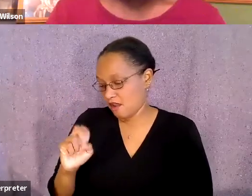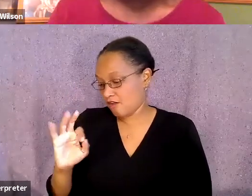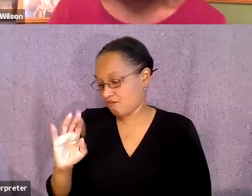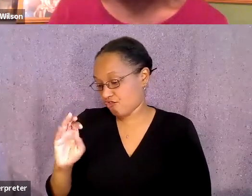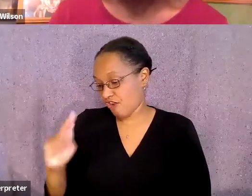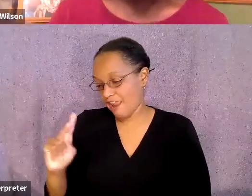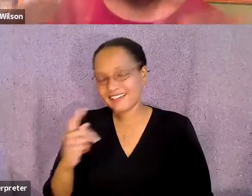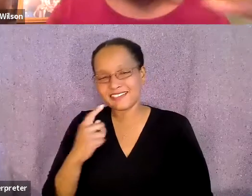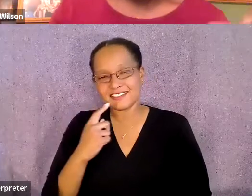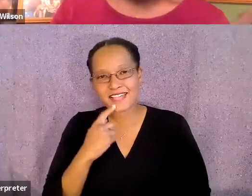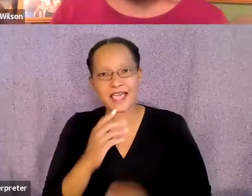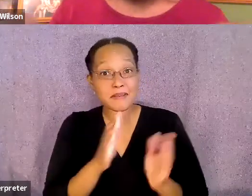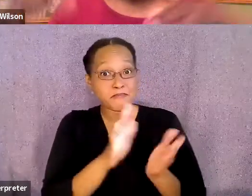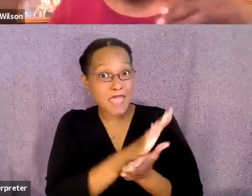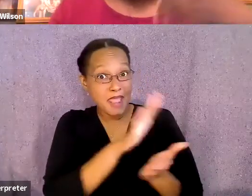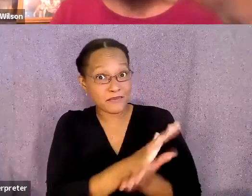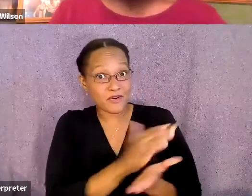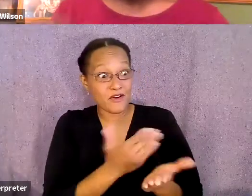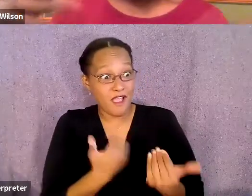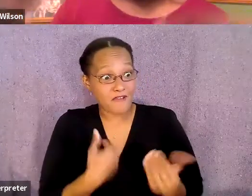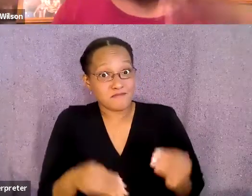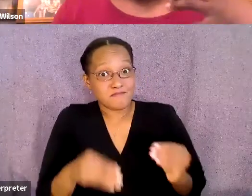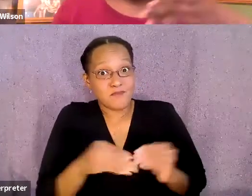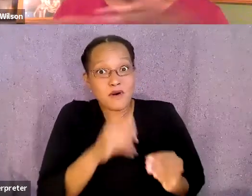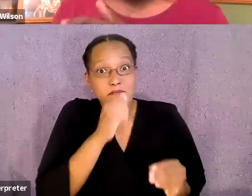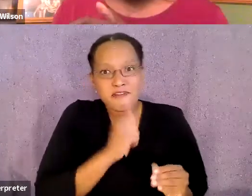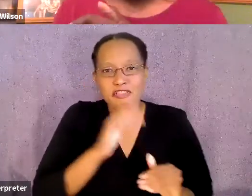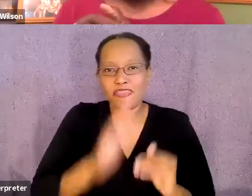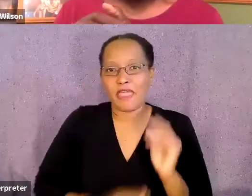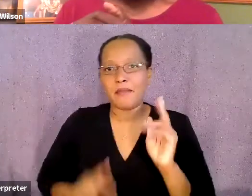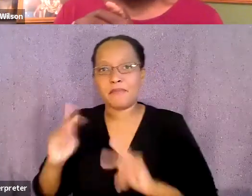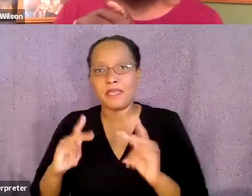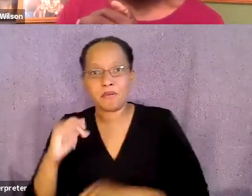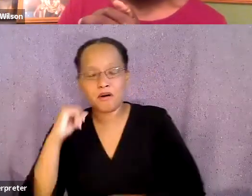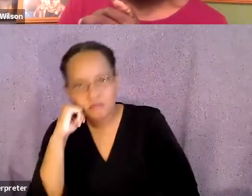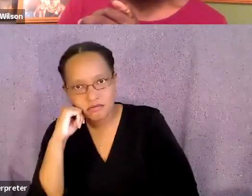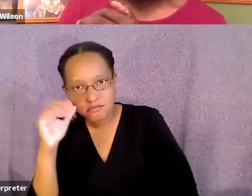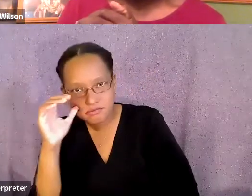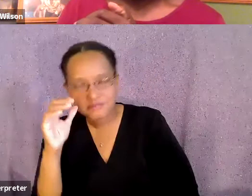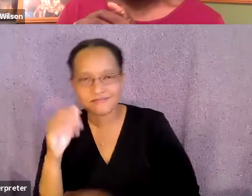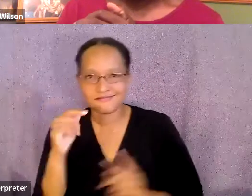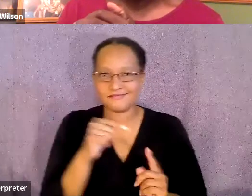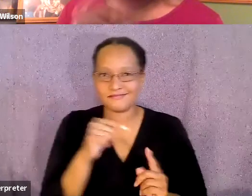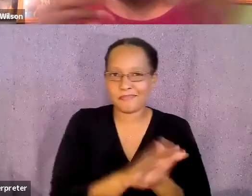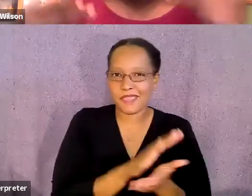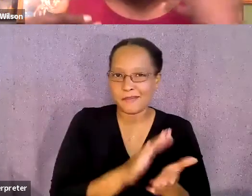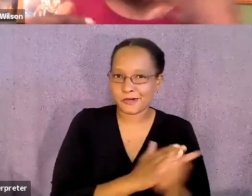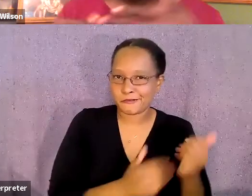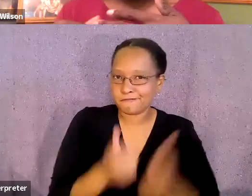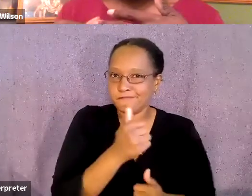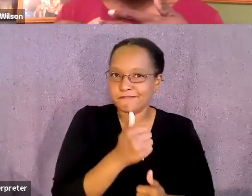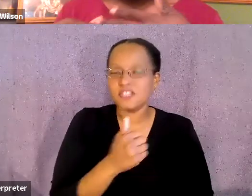always been my MO and why I always write things down. And that's really how my